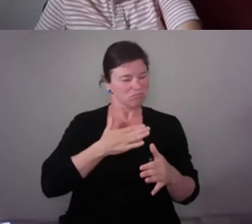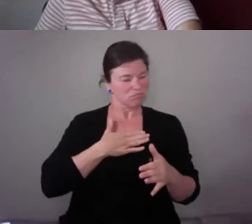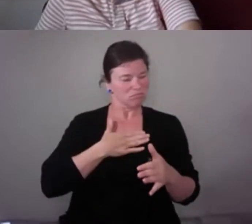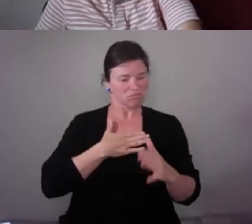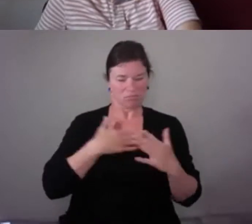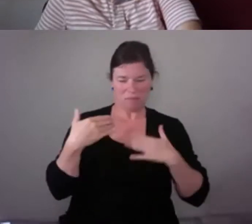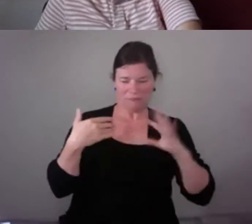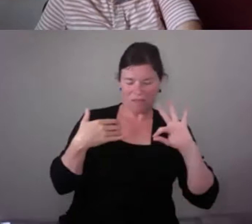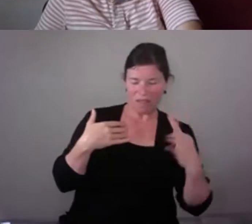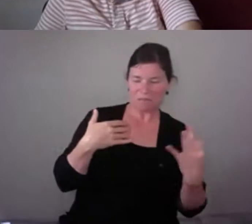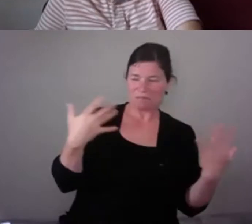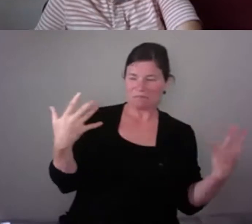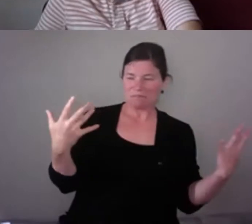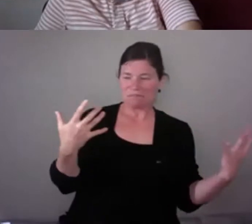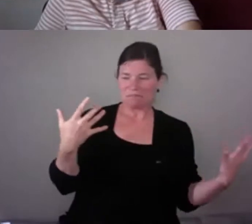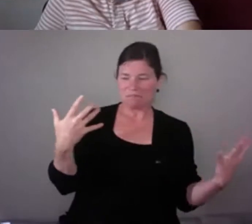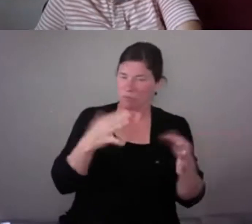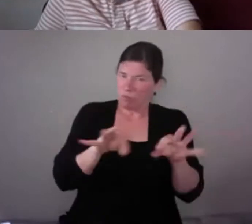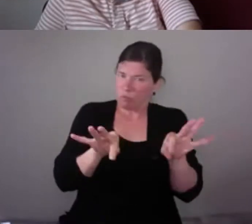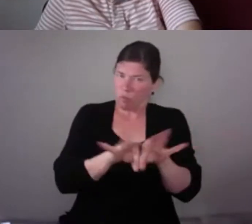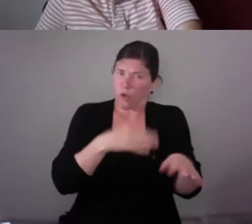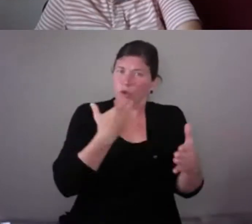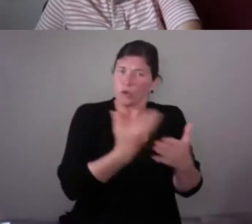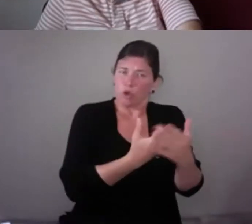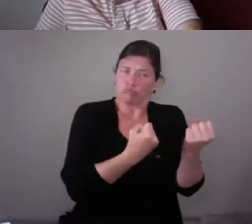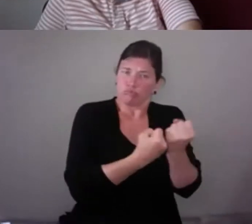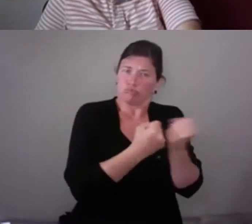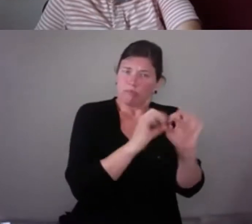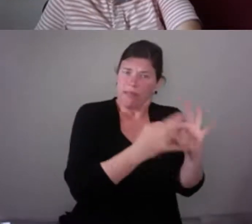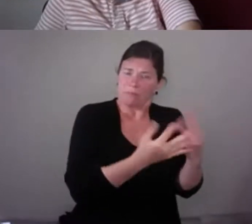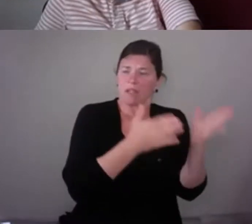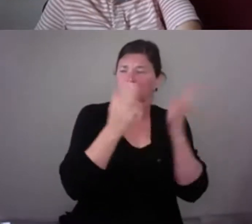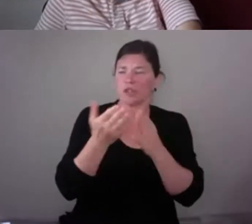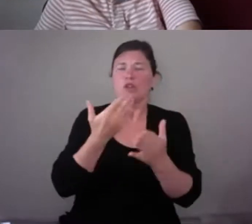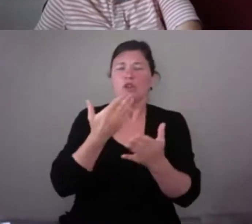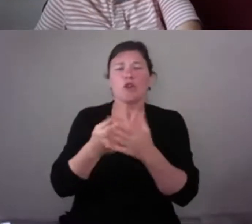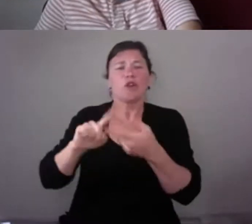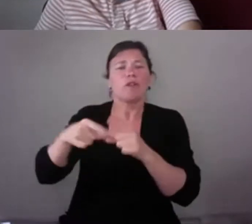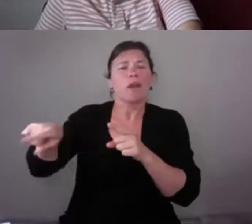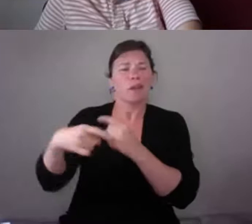it's good to have good family and good people to get help from.